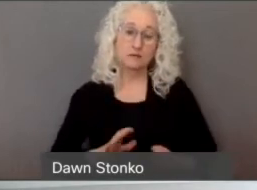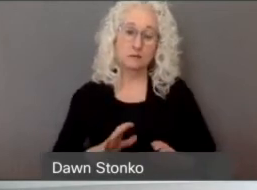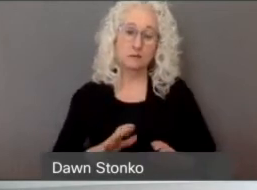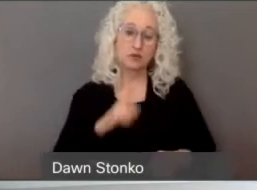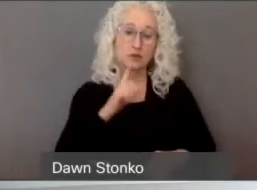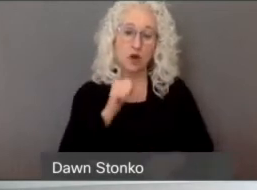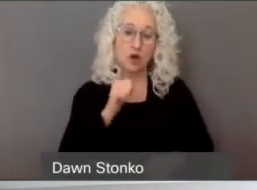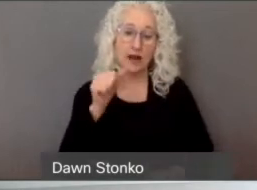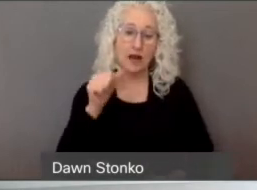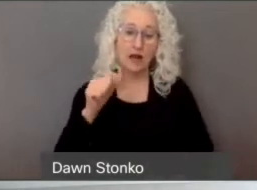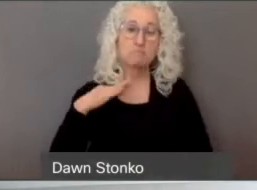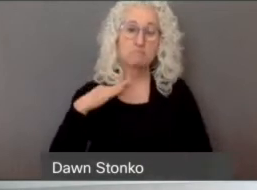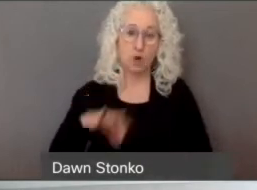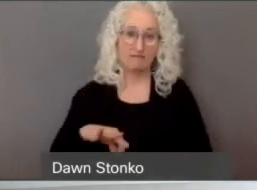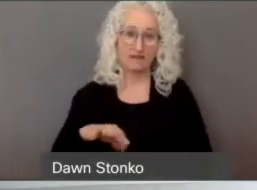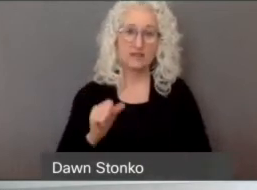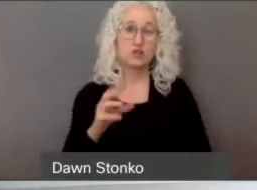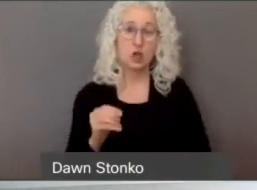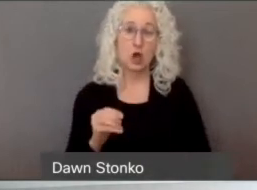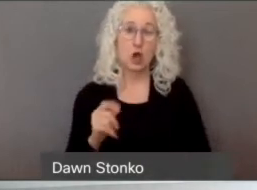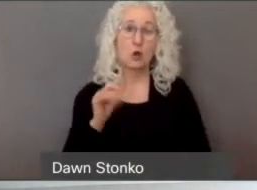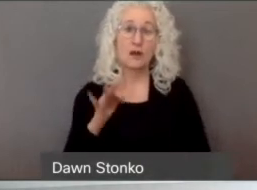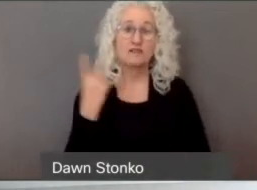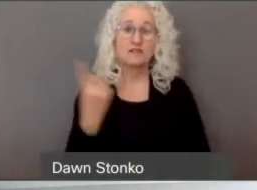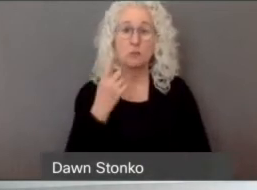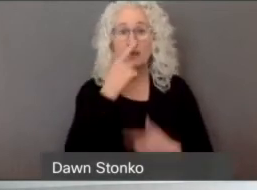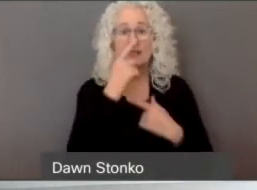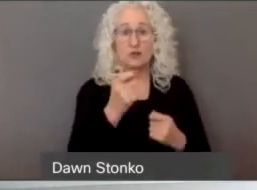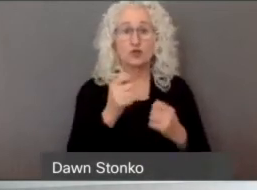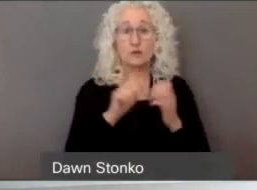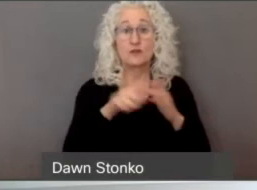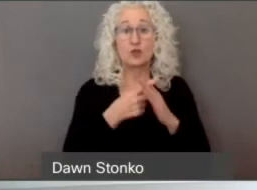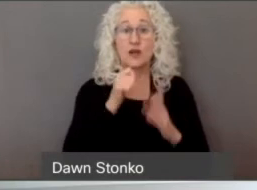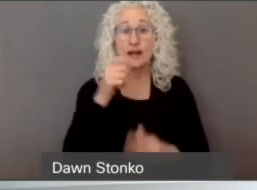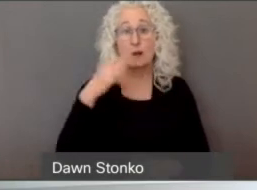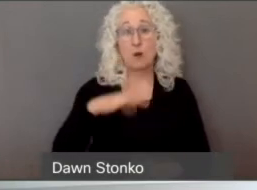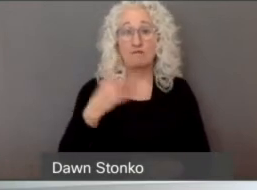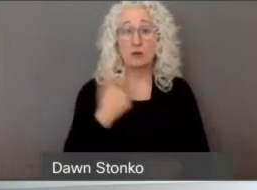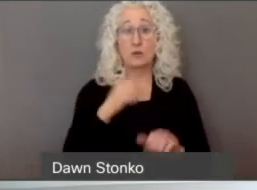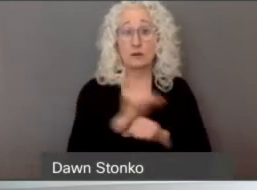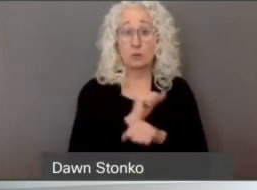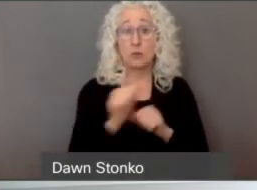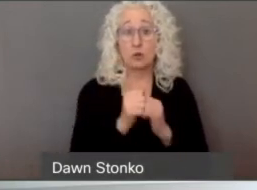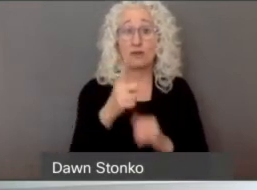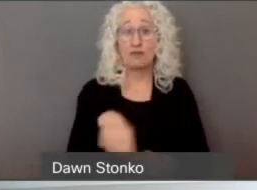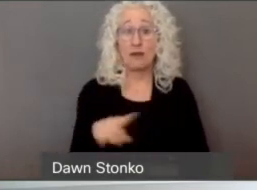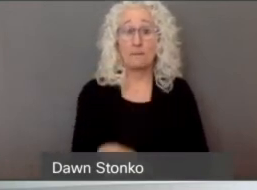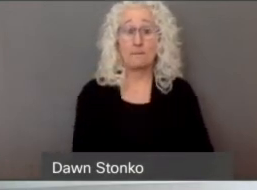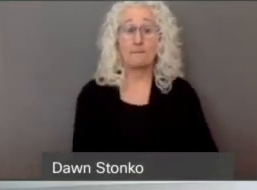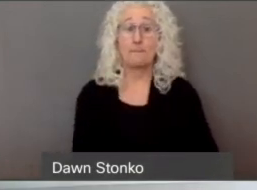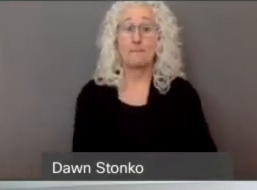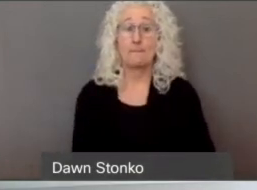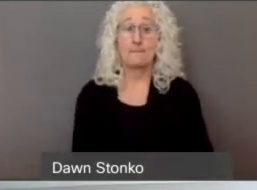nonprofits. So if somebody's interested in starting a nonprofit, we can work with them.